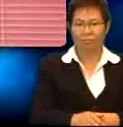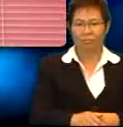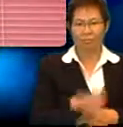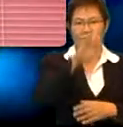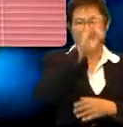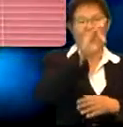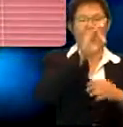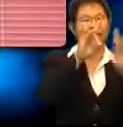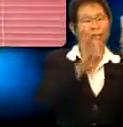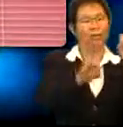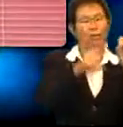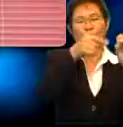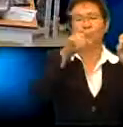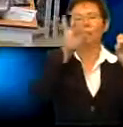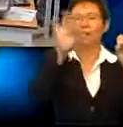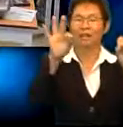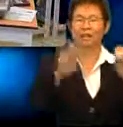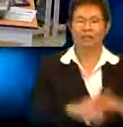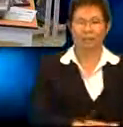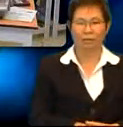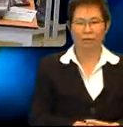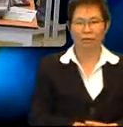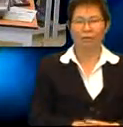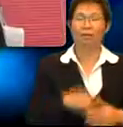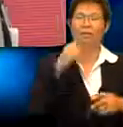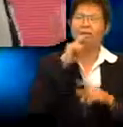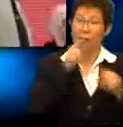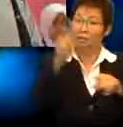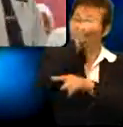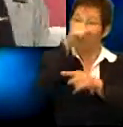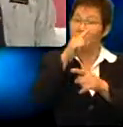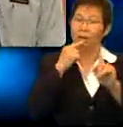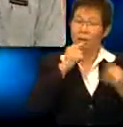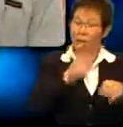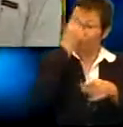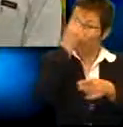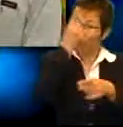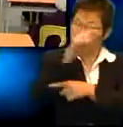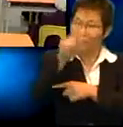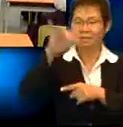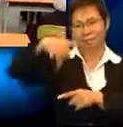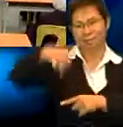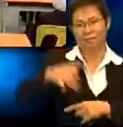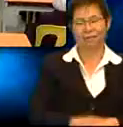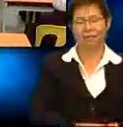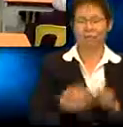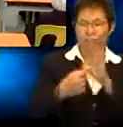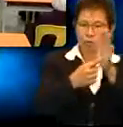The model class is 80 to 89. Is the answer correct?